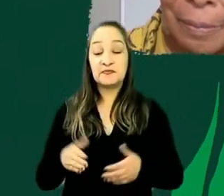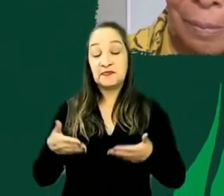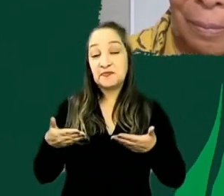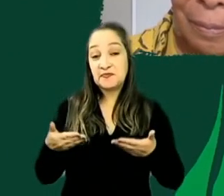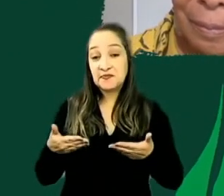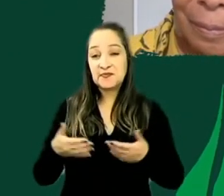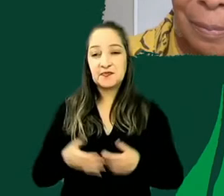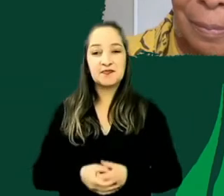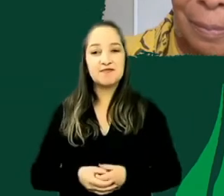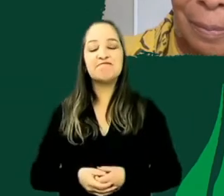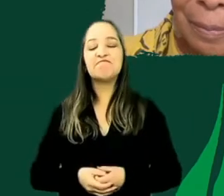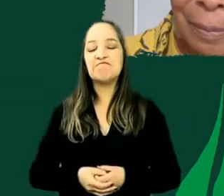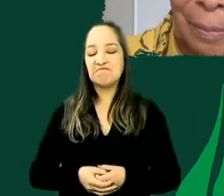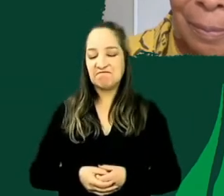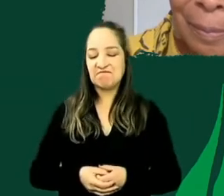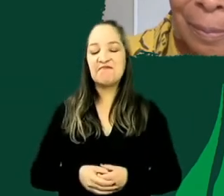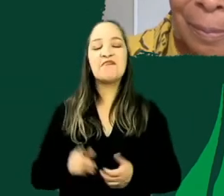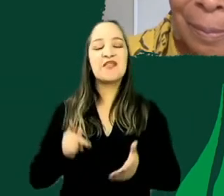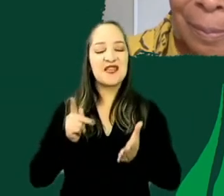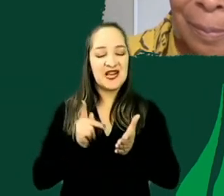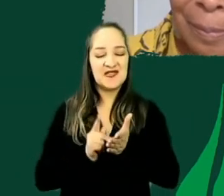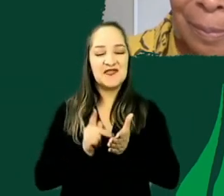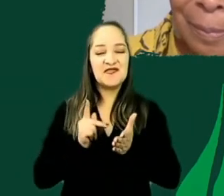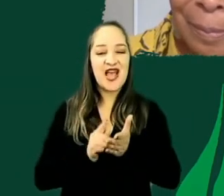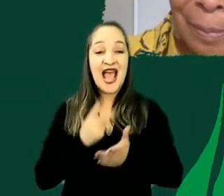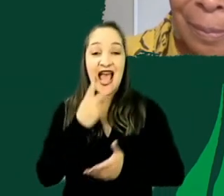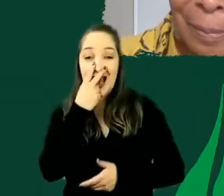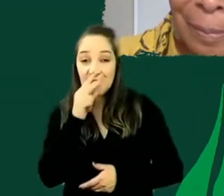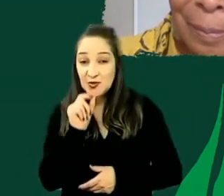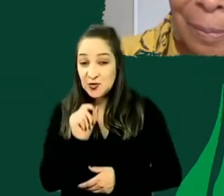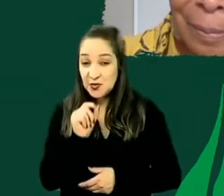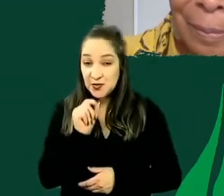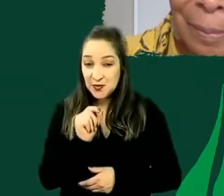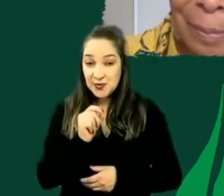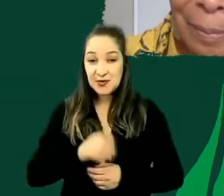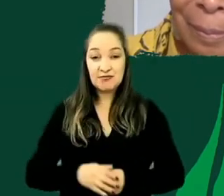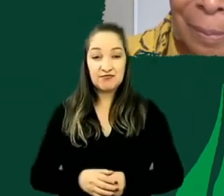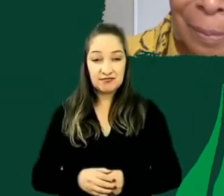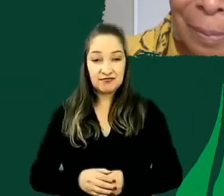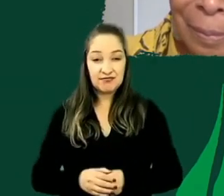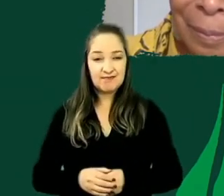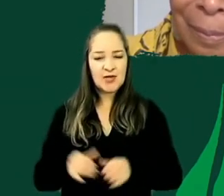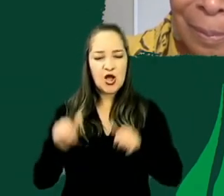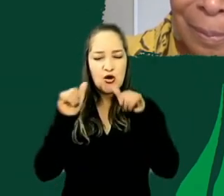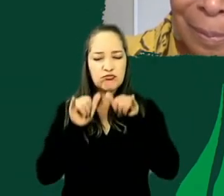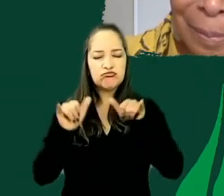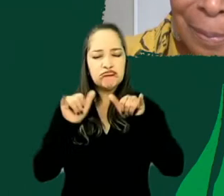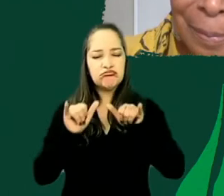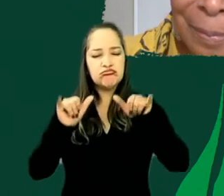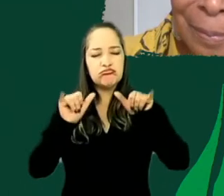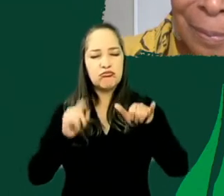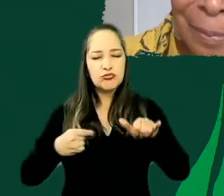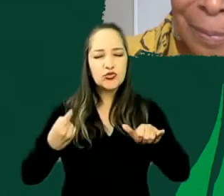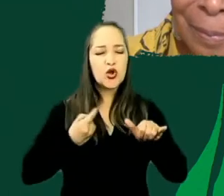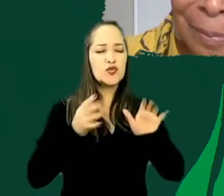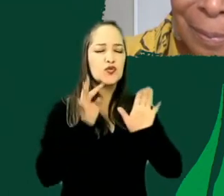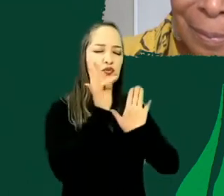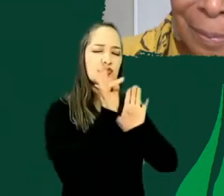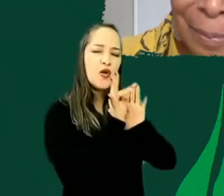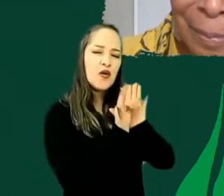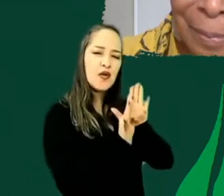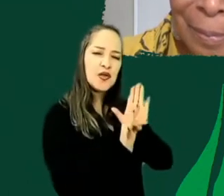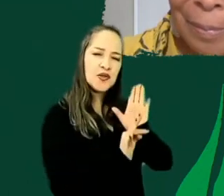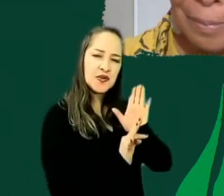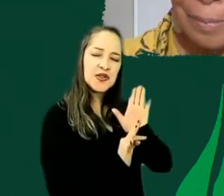Black Brazilian woman? Without a shadow of a doubt, I think that what the talk and